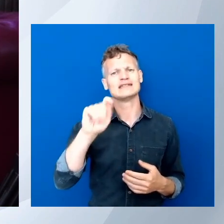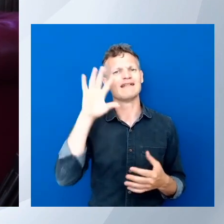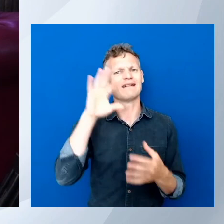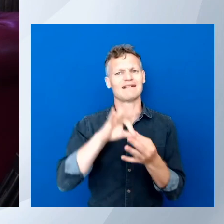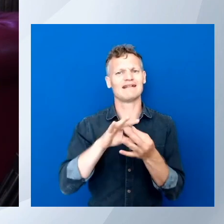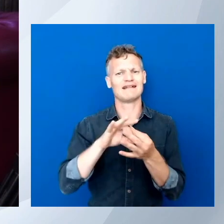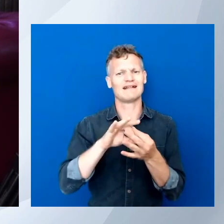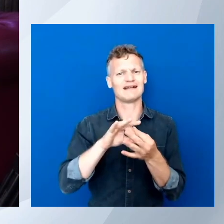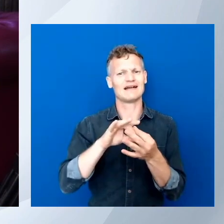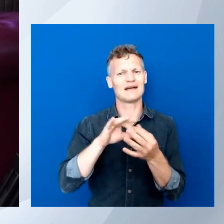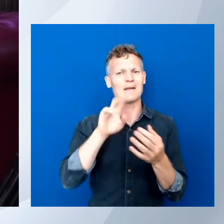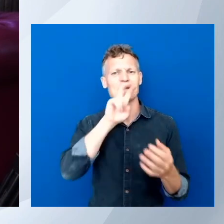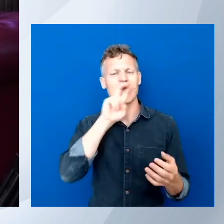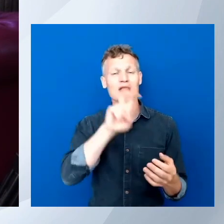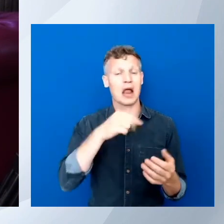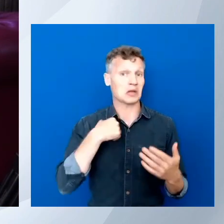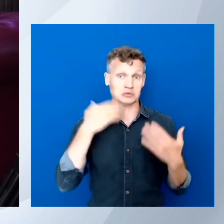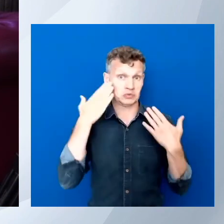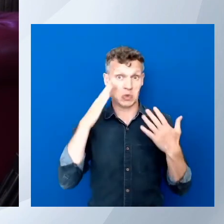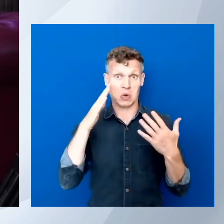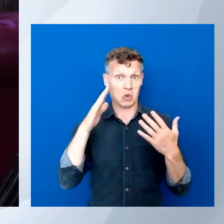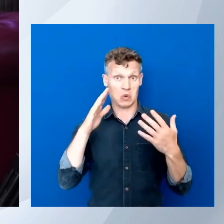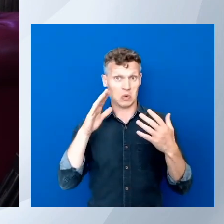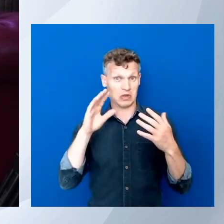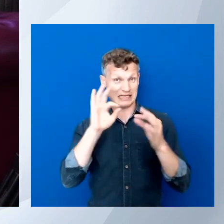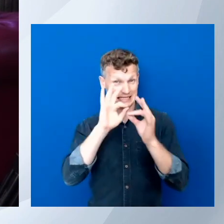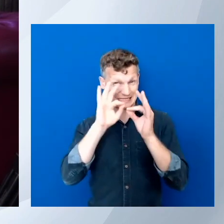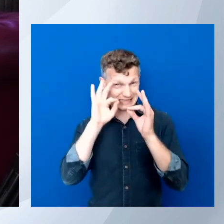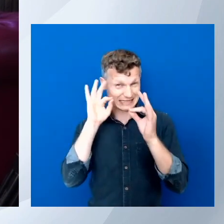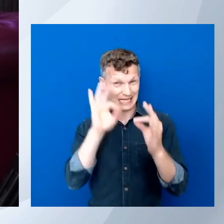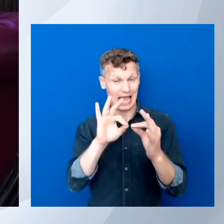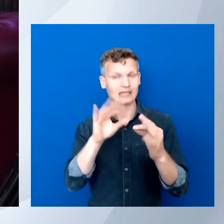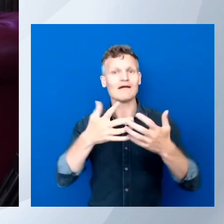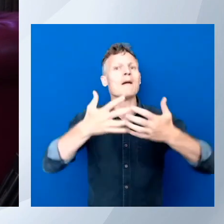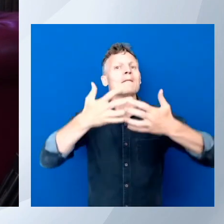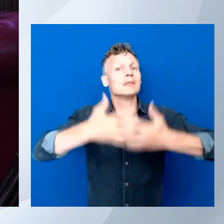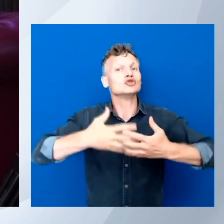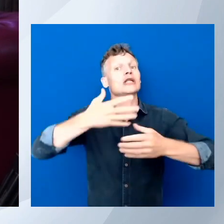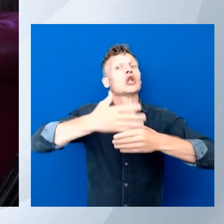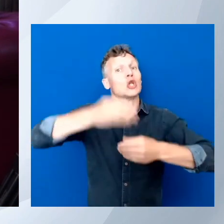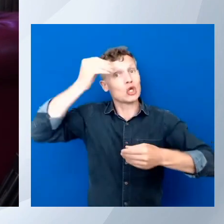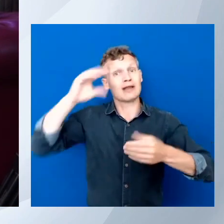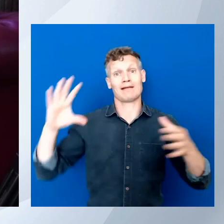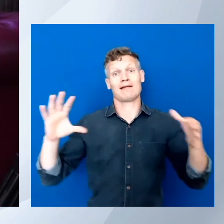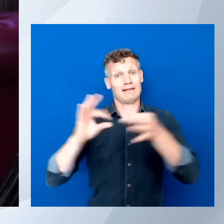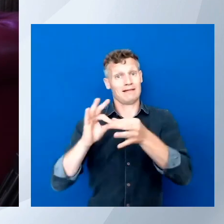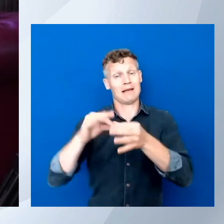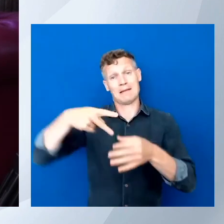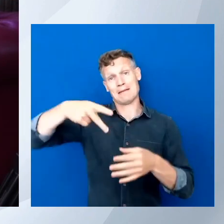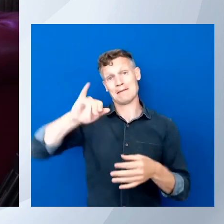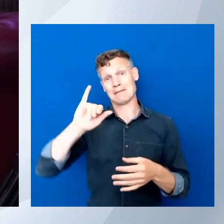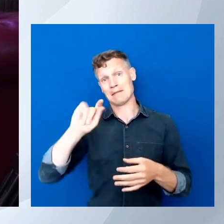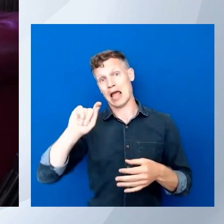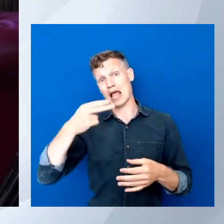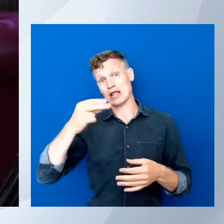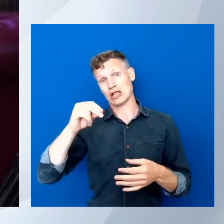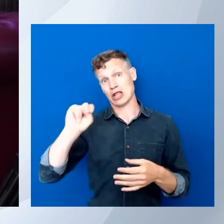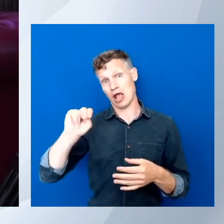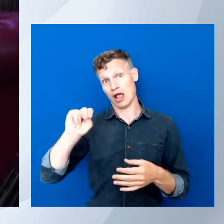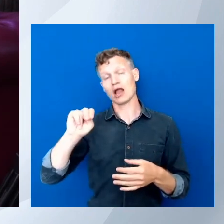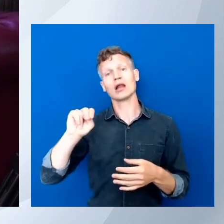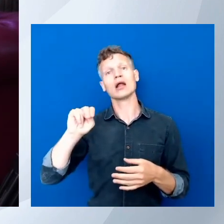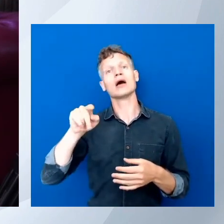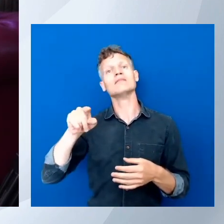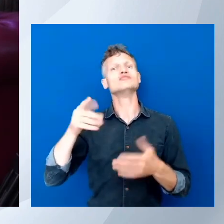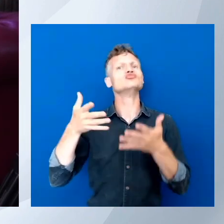exact title, but there's Machine Learning with Python that covers pandas, scikit-learn, the general theory behind